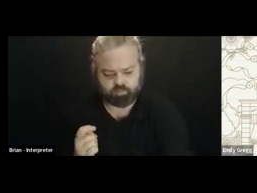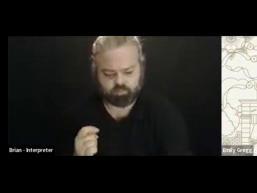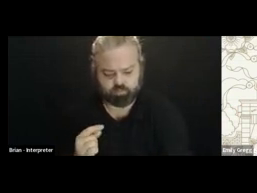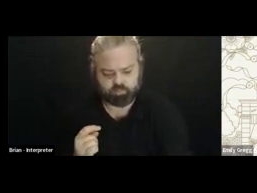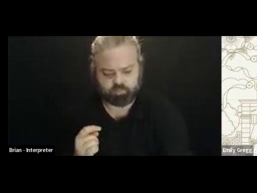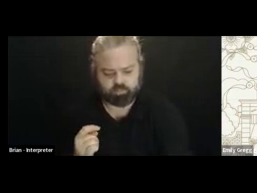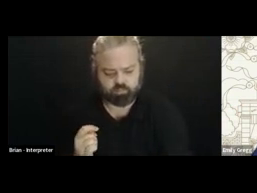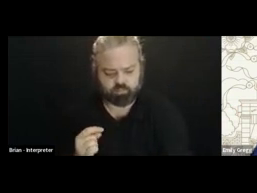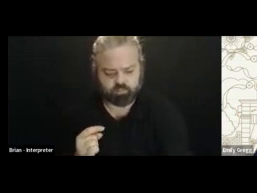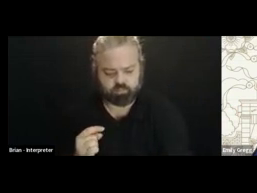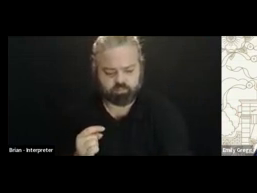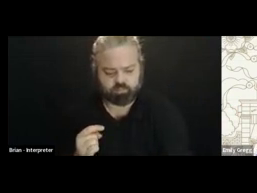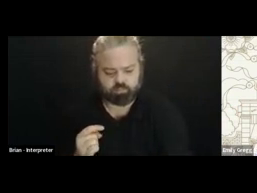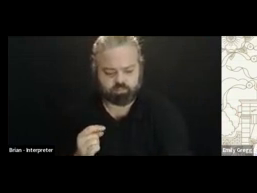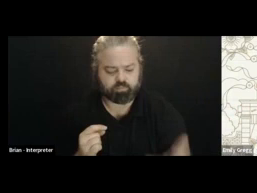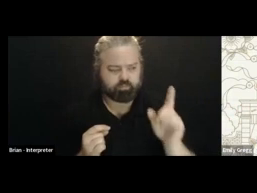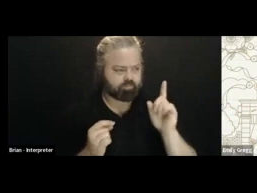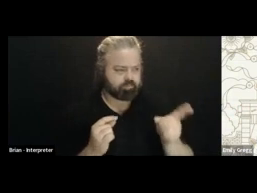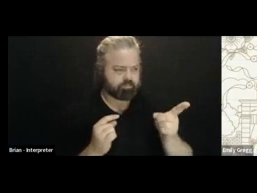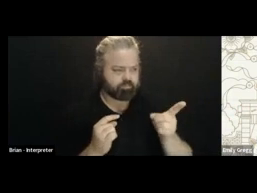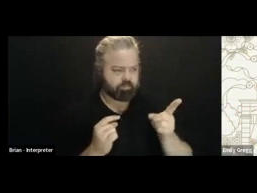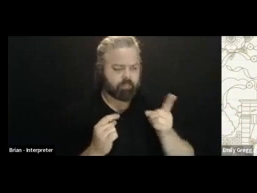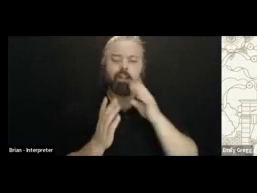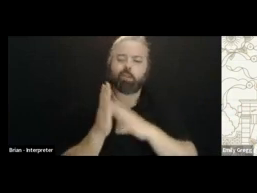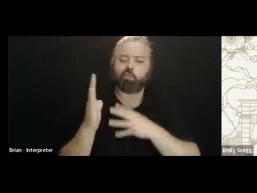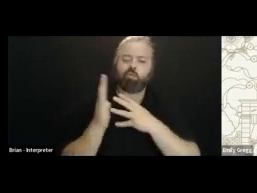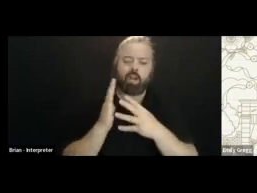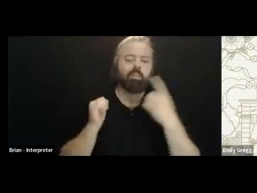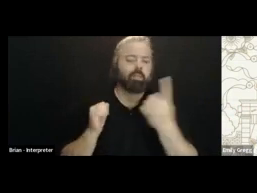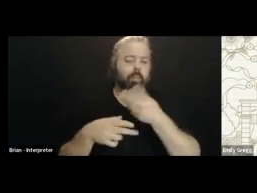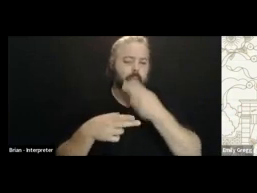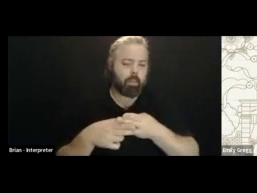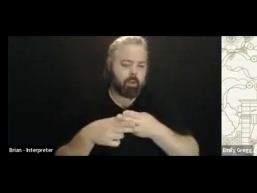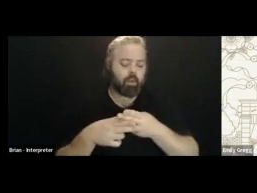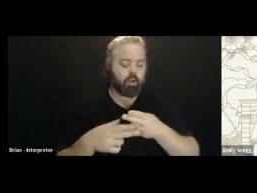This is a graph of something called an empathy map.